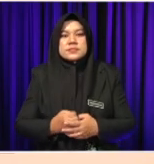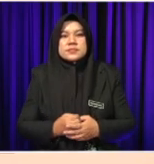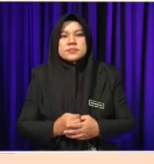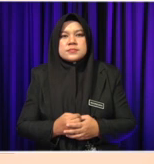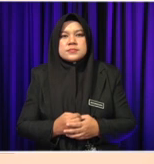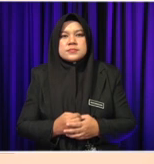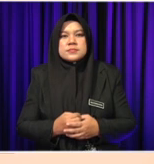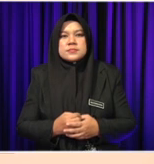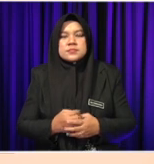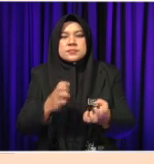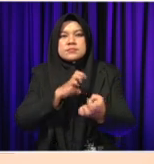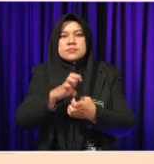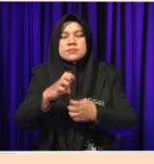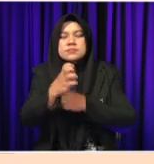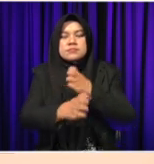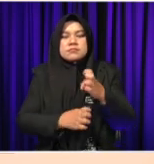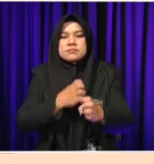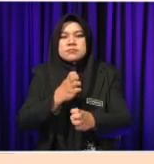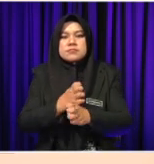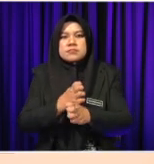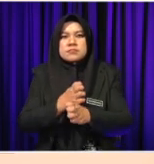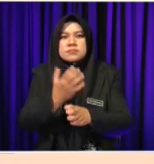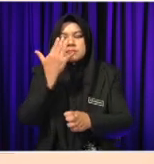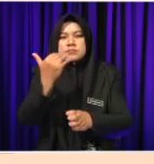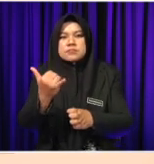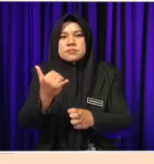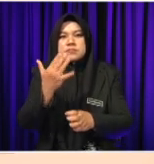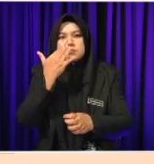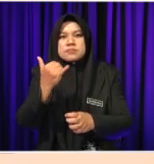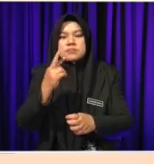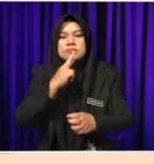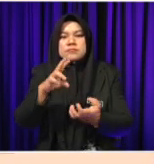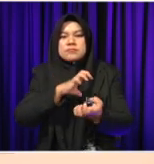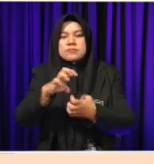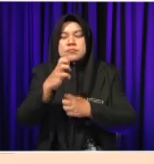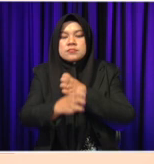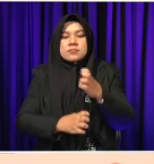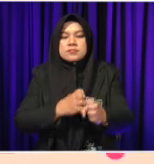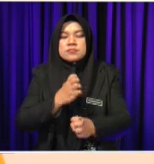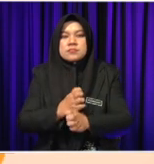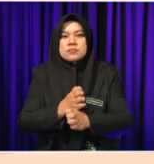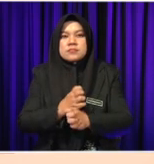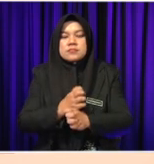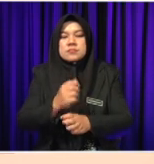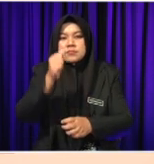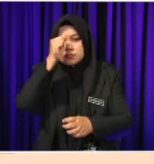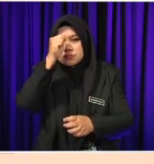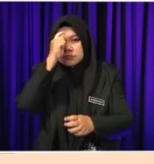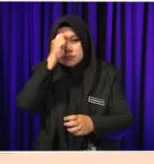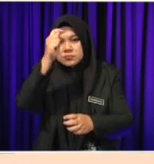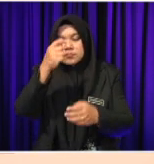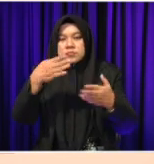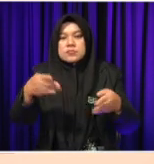earth? Aren't we destroying the earth? Why? Why are we destroying? God has given this